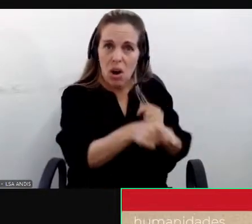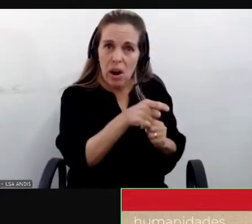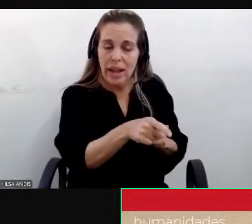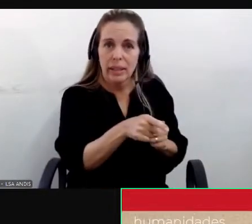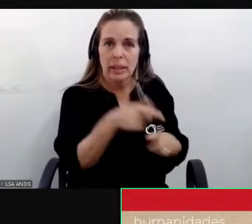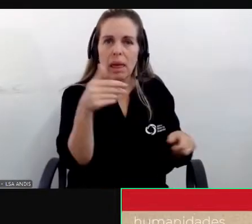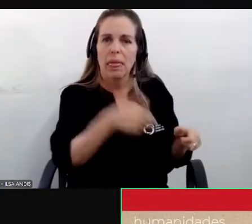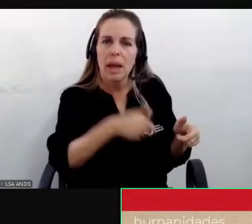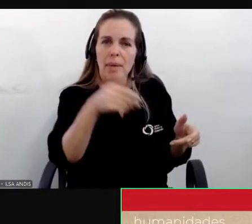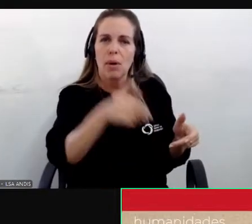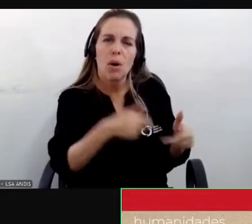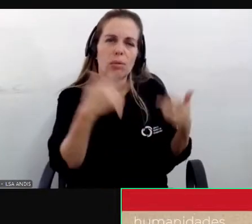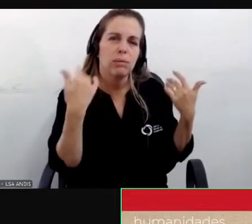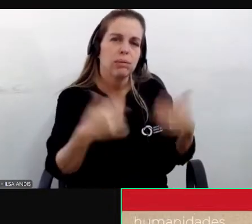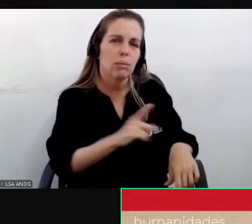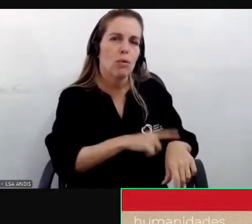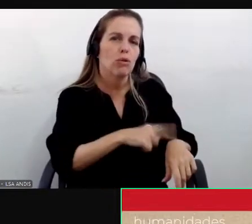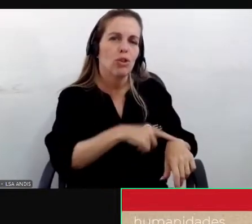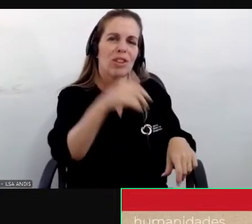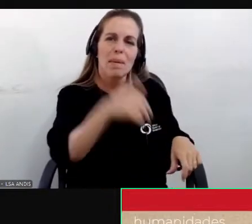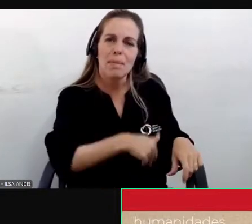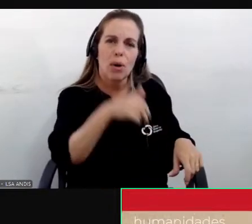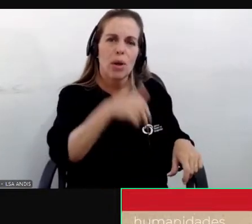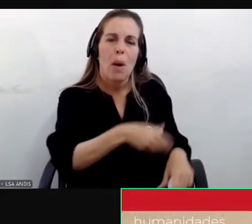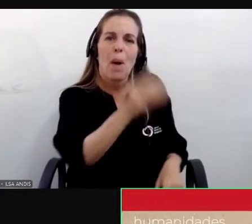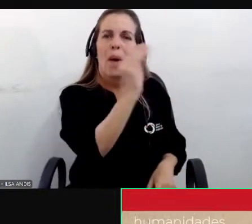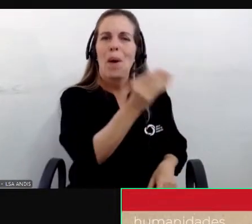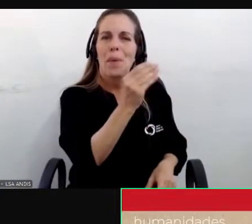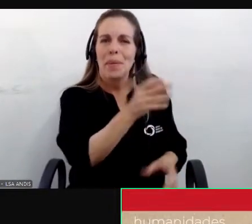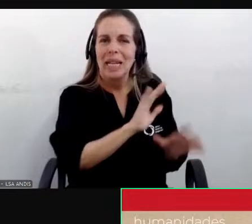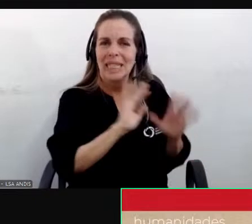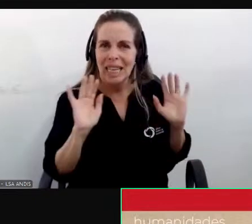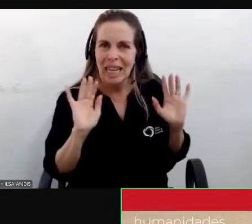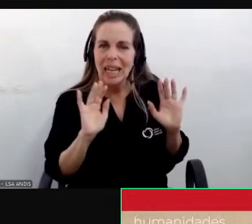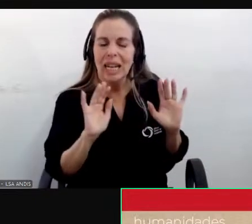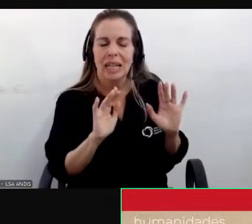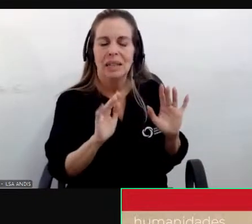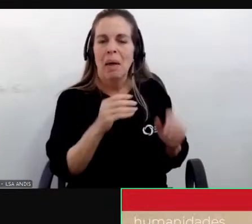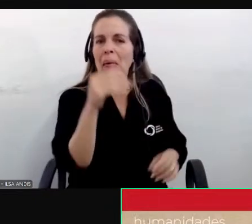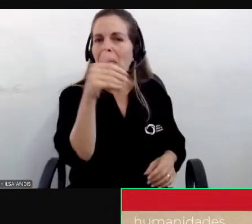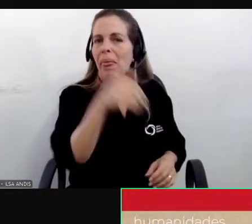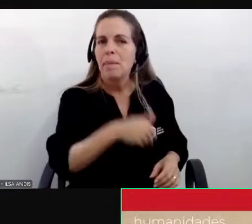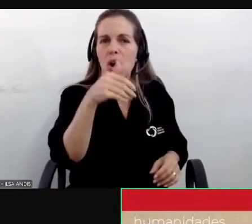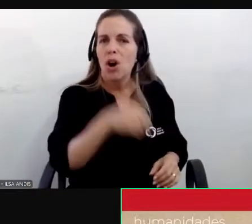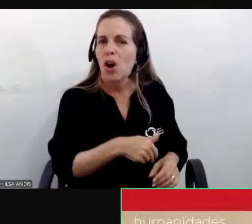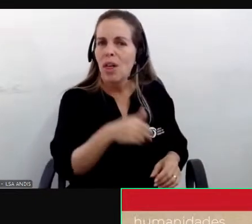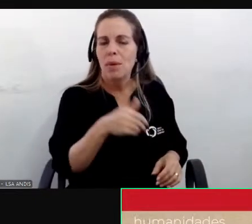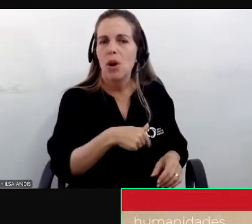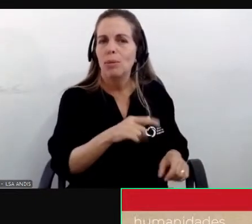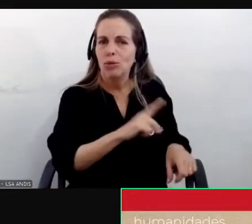case that took very long before Brazil